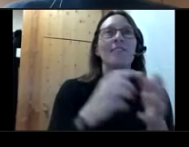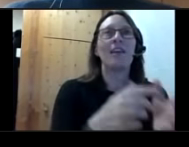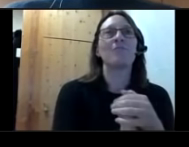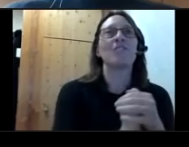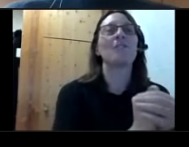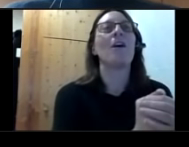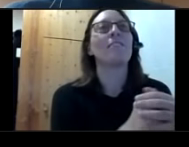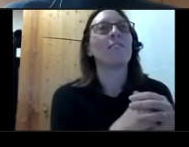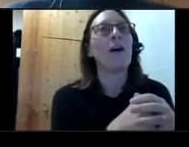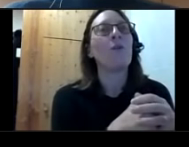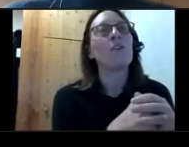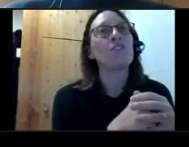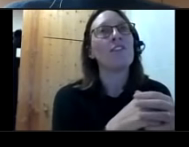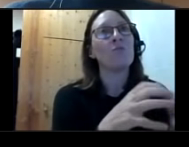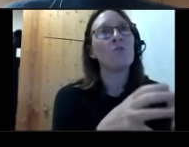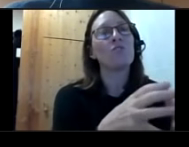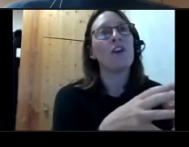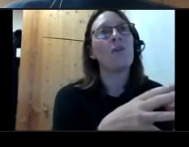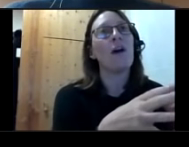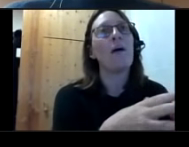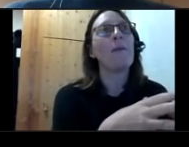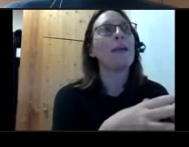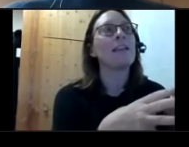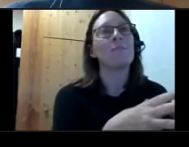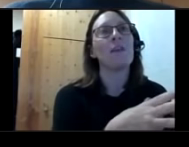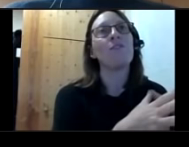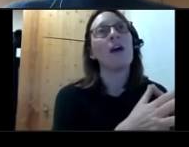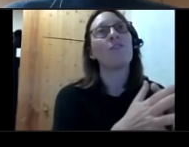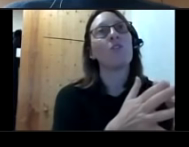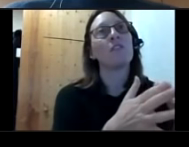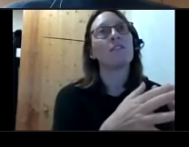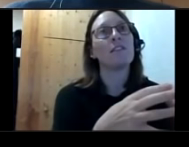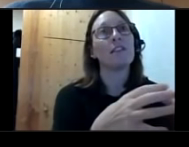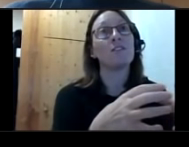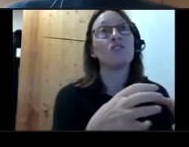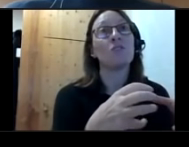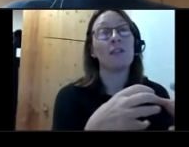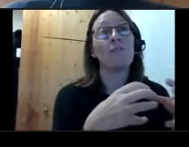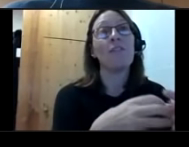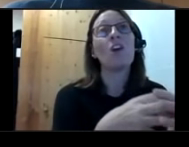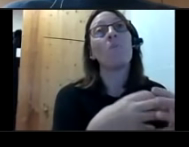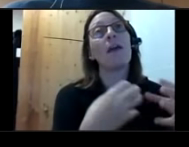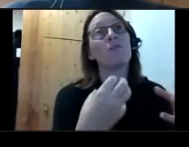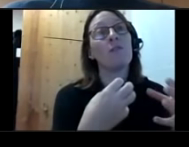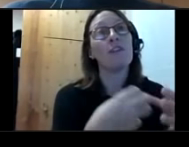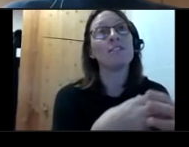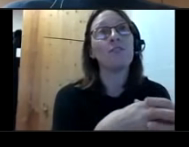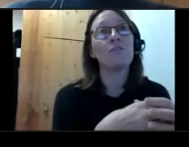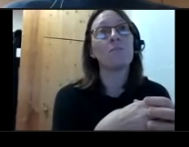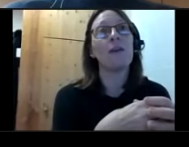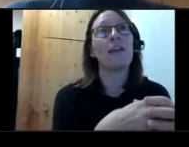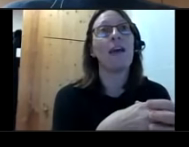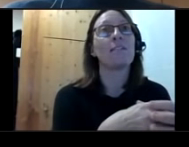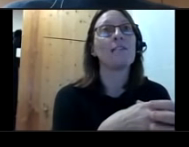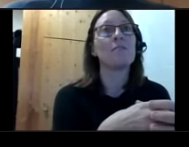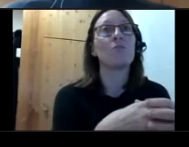So this comes under this part as well, which there is also a mechanism that if you have content that is very complex, very difficult